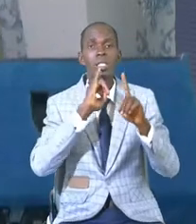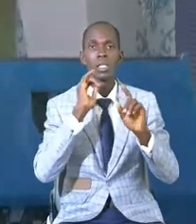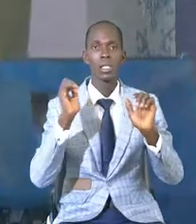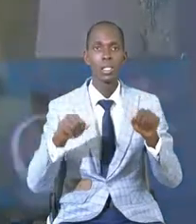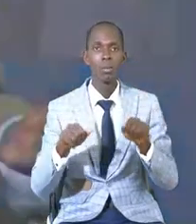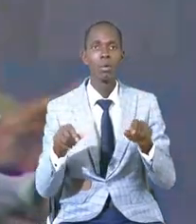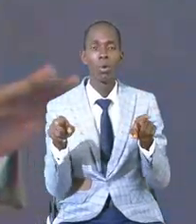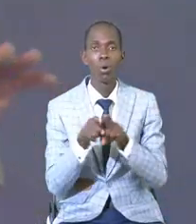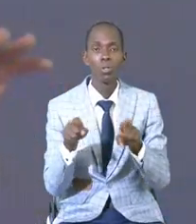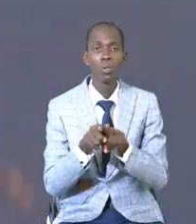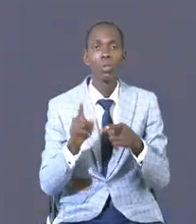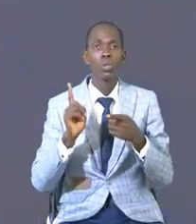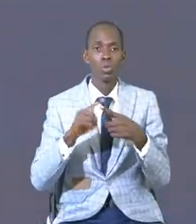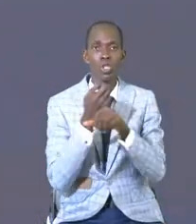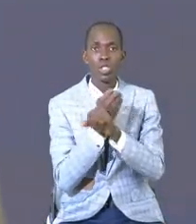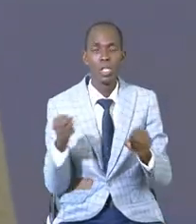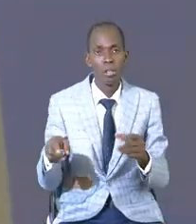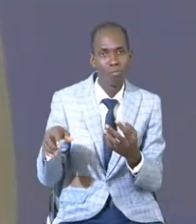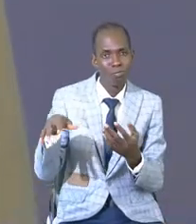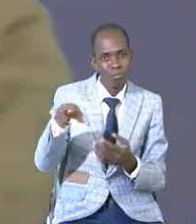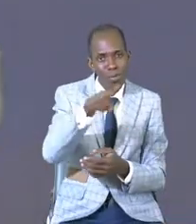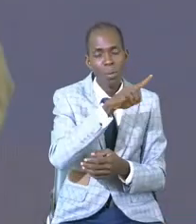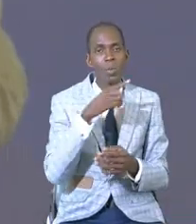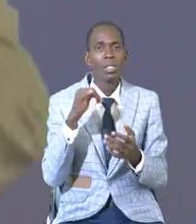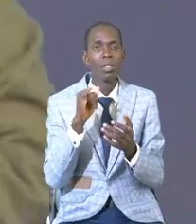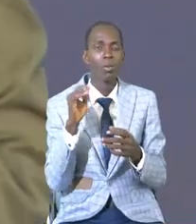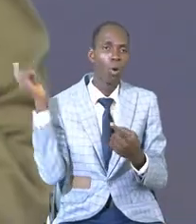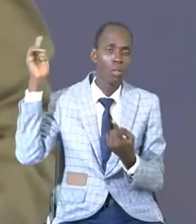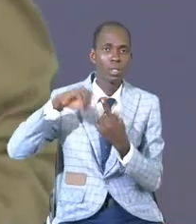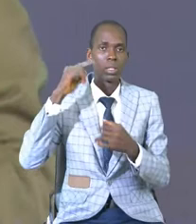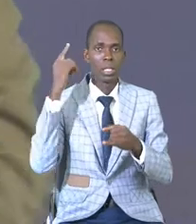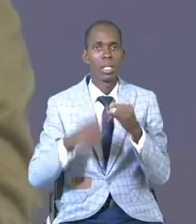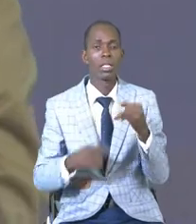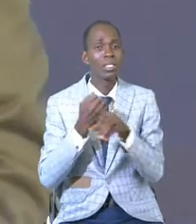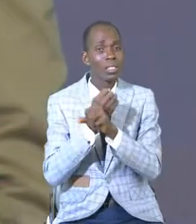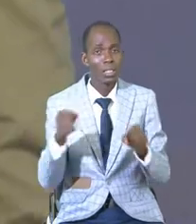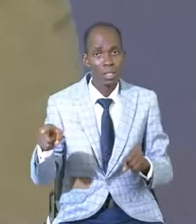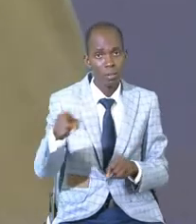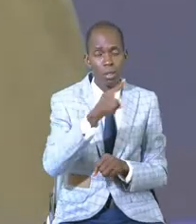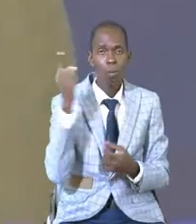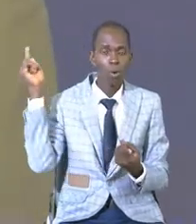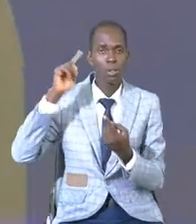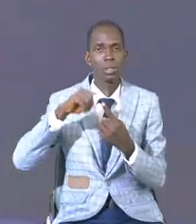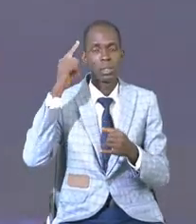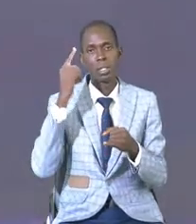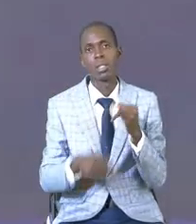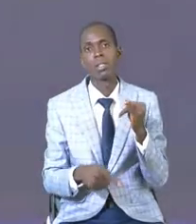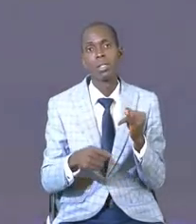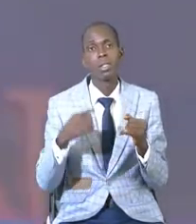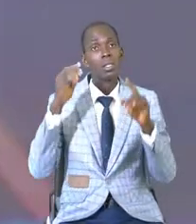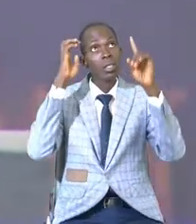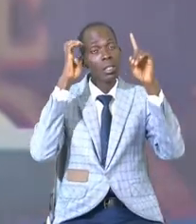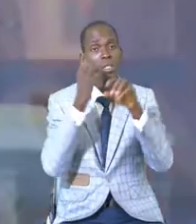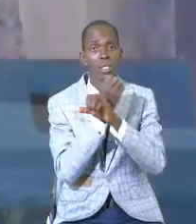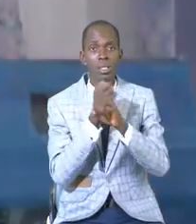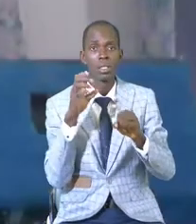to save them to the uttermost. Save them to the uttermost. He saved the